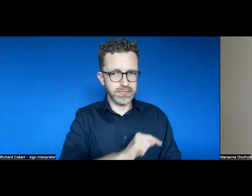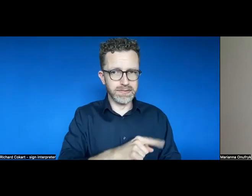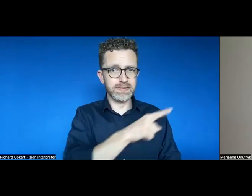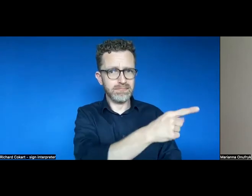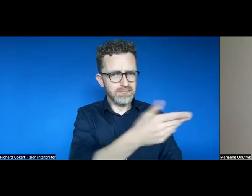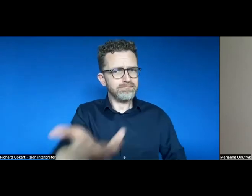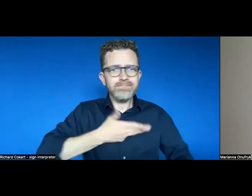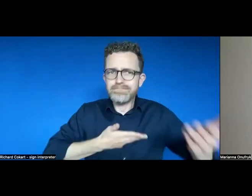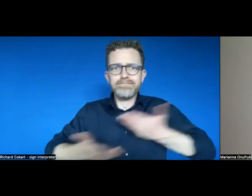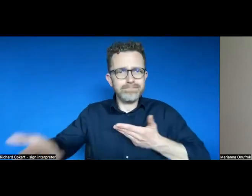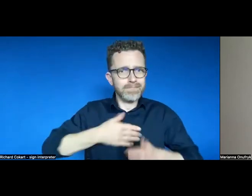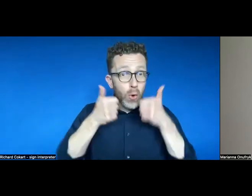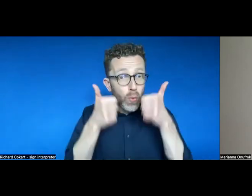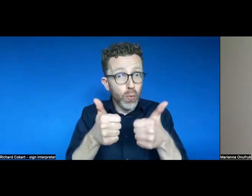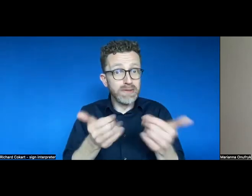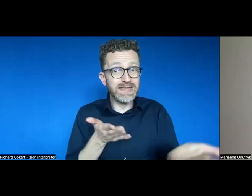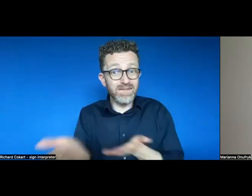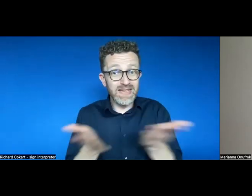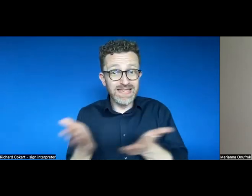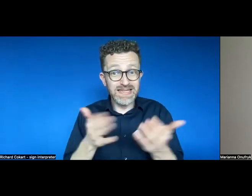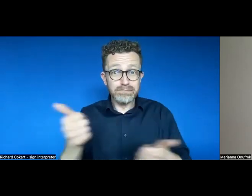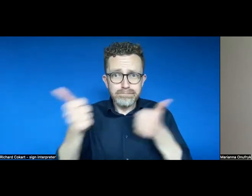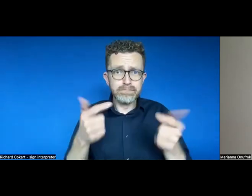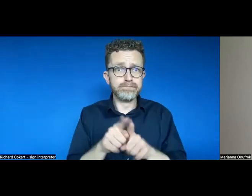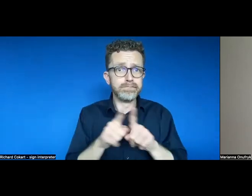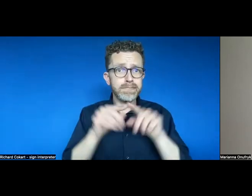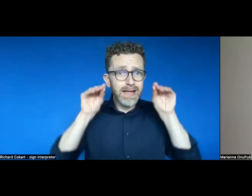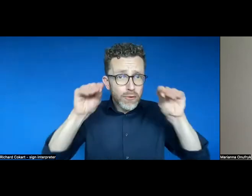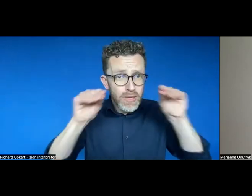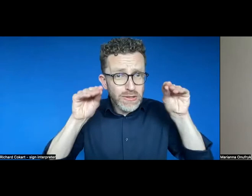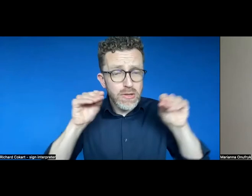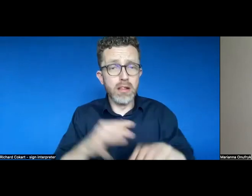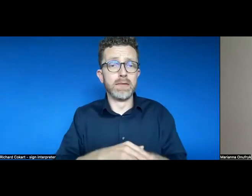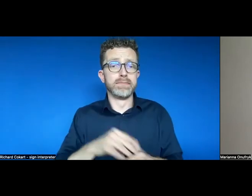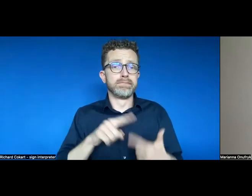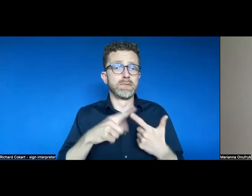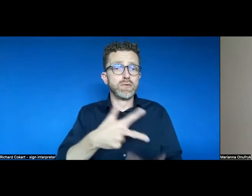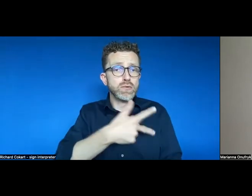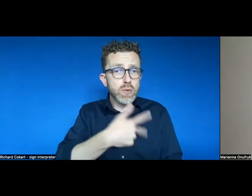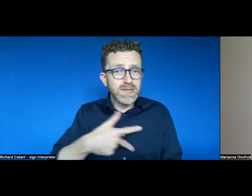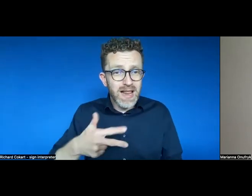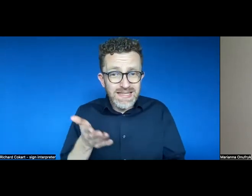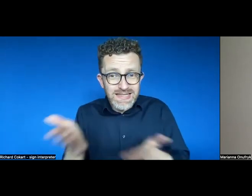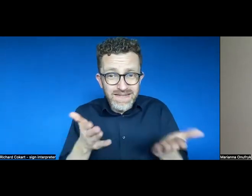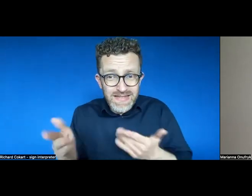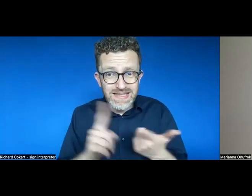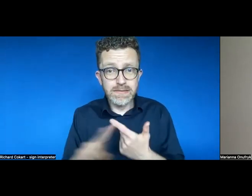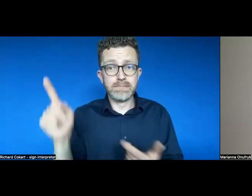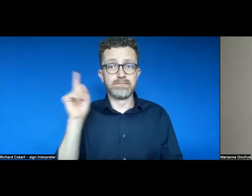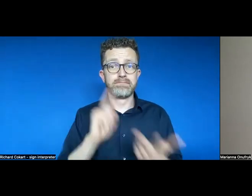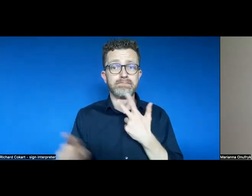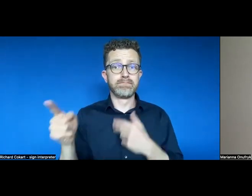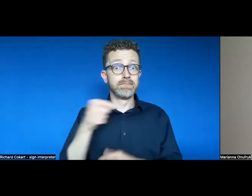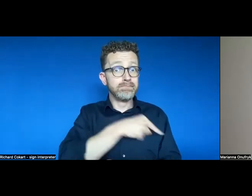for free, or they are provided by volunteers and so on. You know